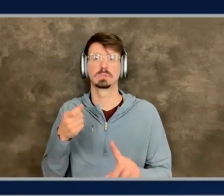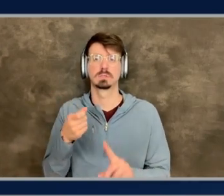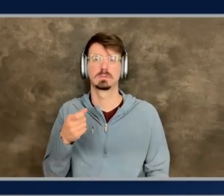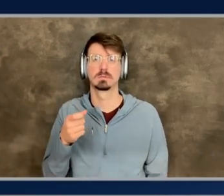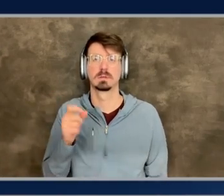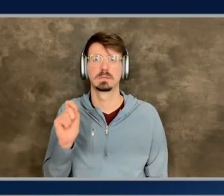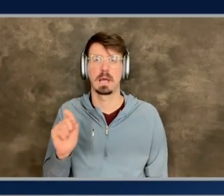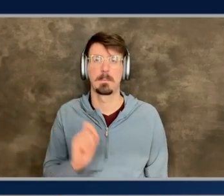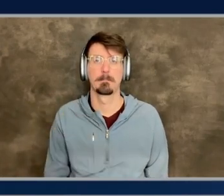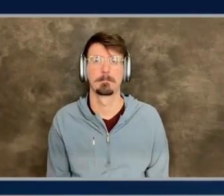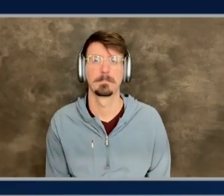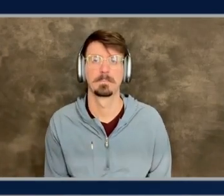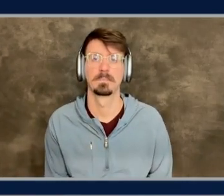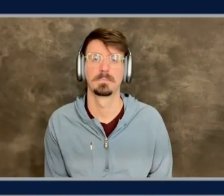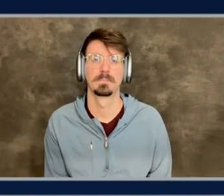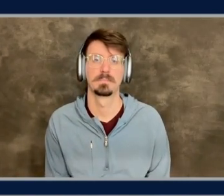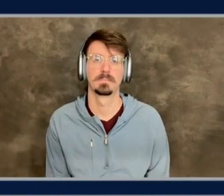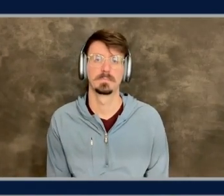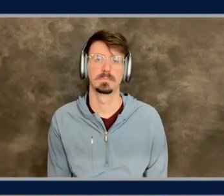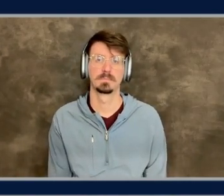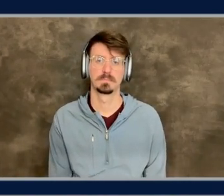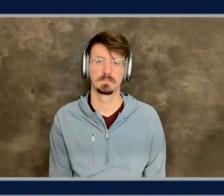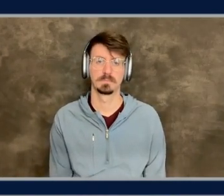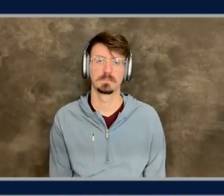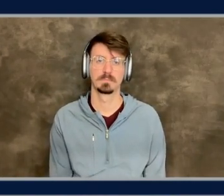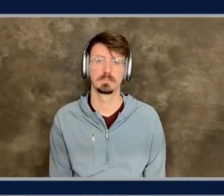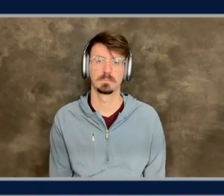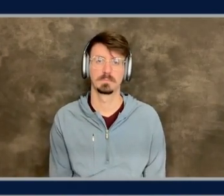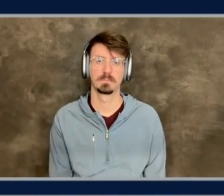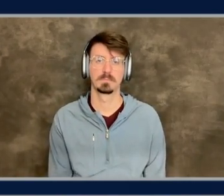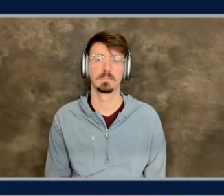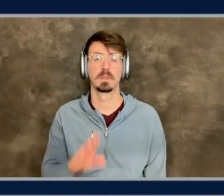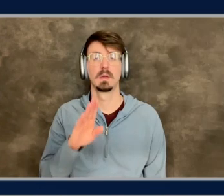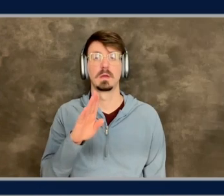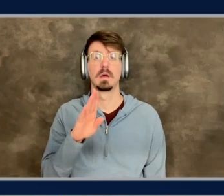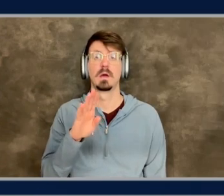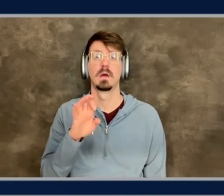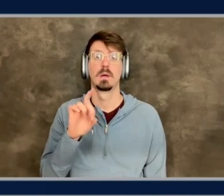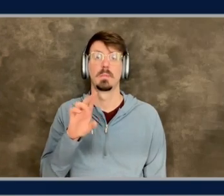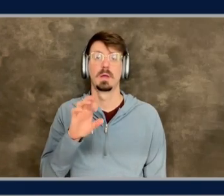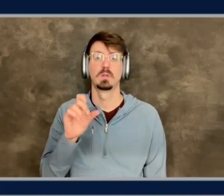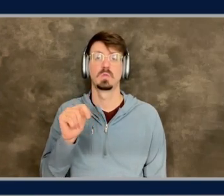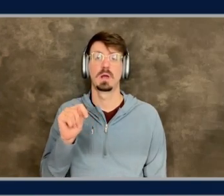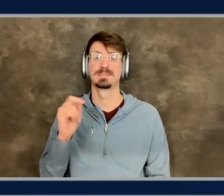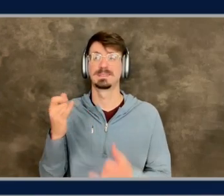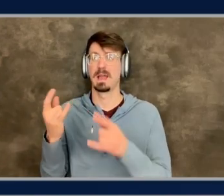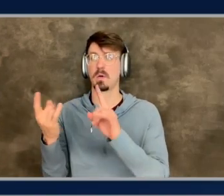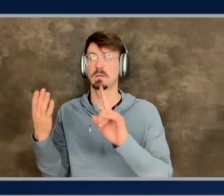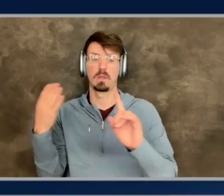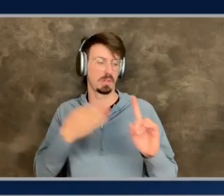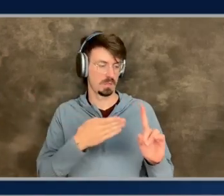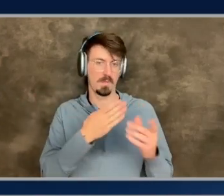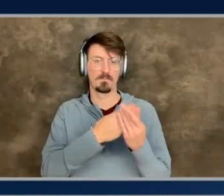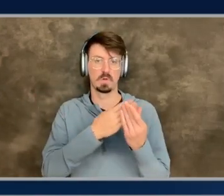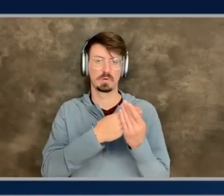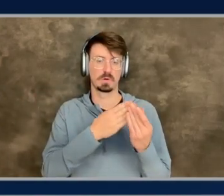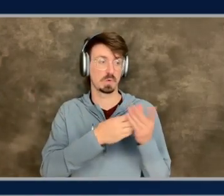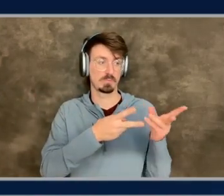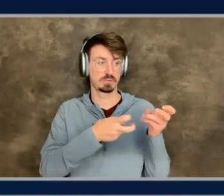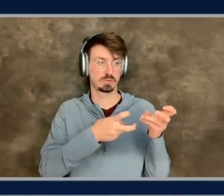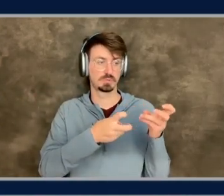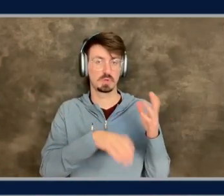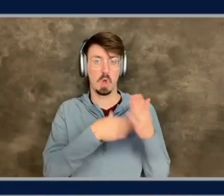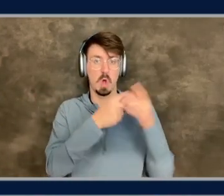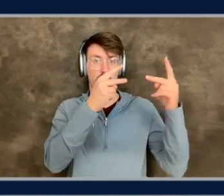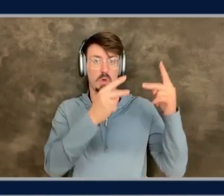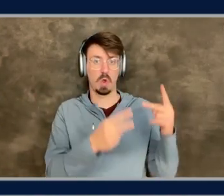source dot. I pointed bedrust to this little folder here. So what it does, it actually picks up all of my code and talks to